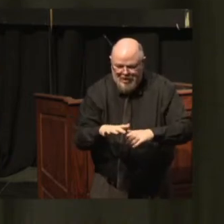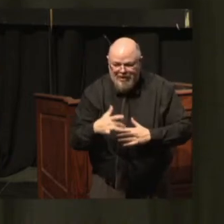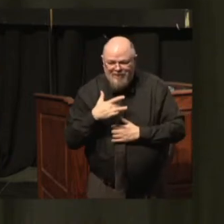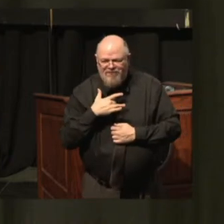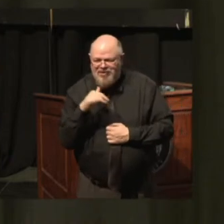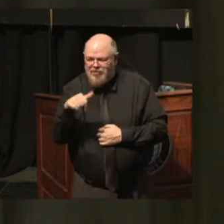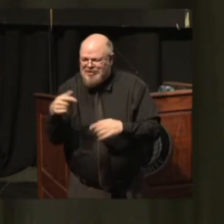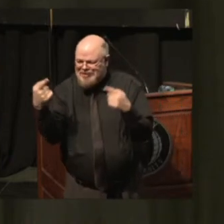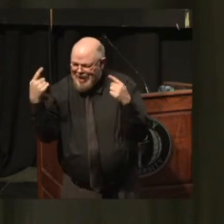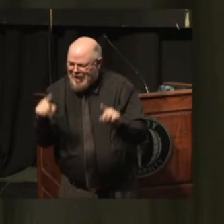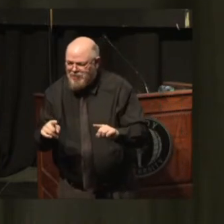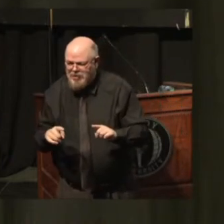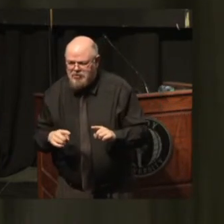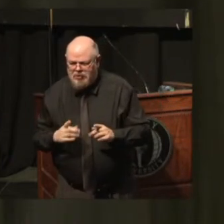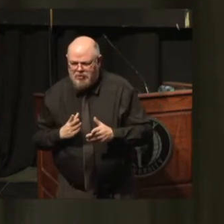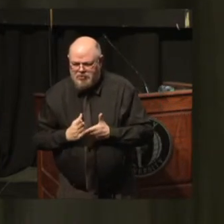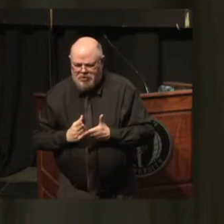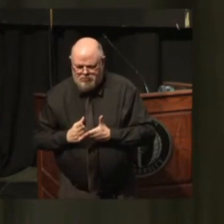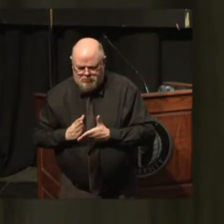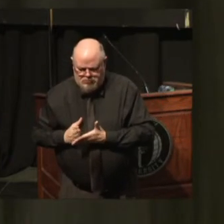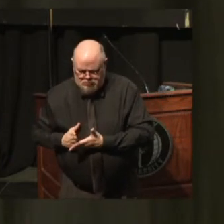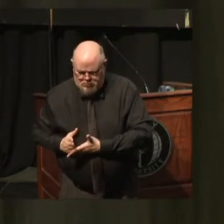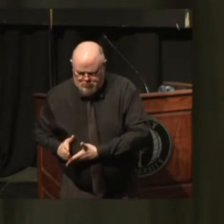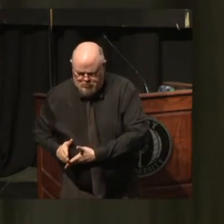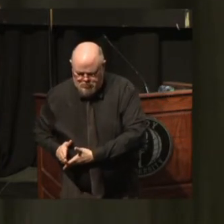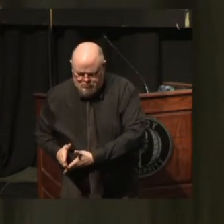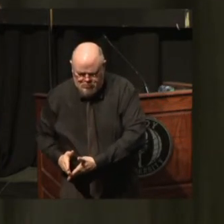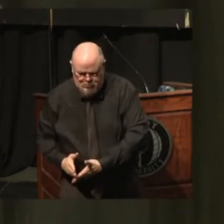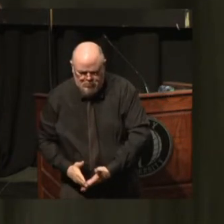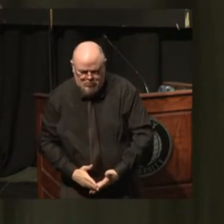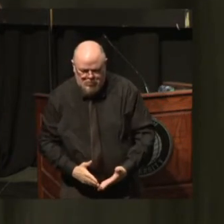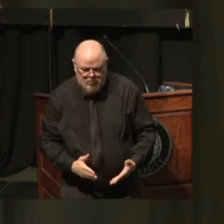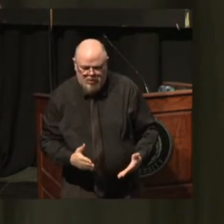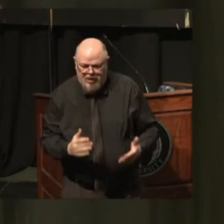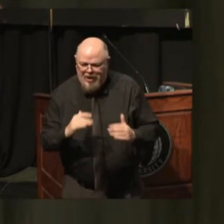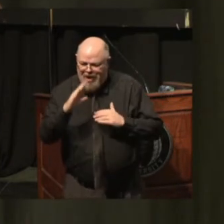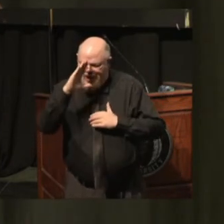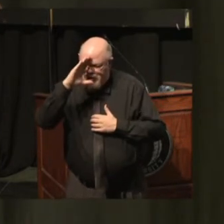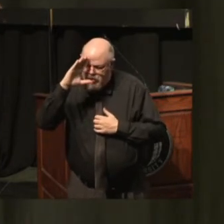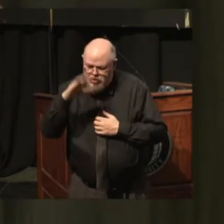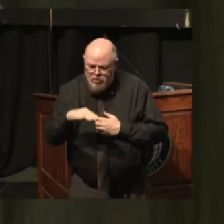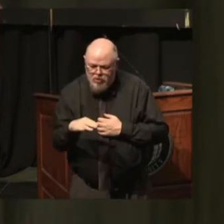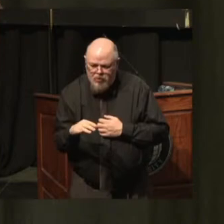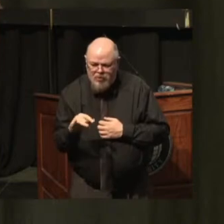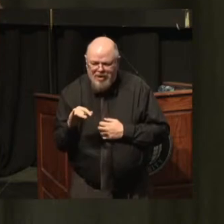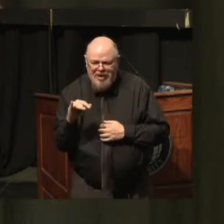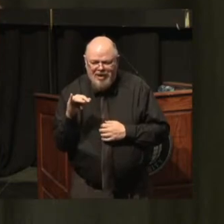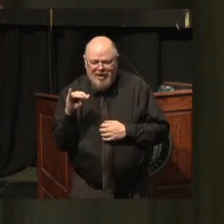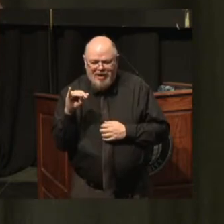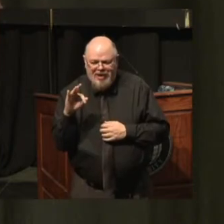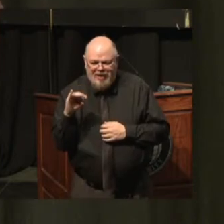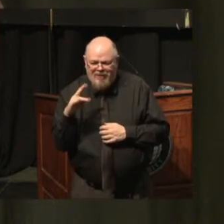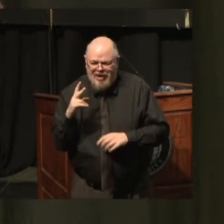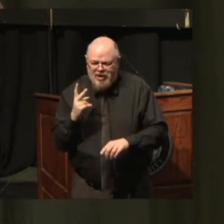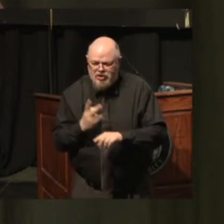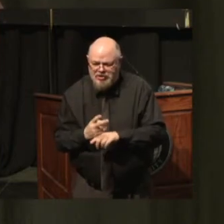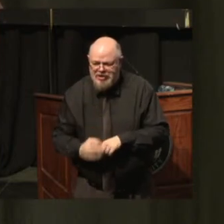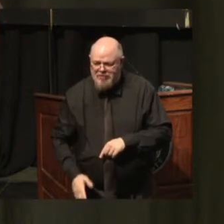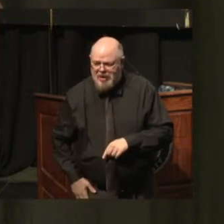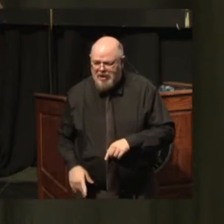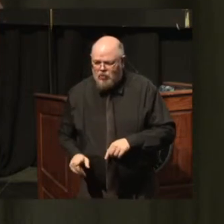to me, right? I knew, I told you our brains did these know things. I knew that if I could just keep my leg